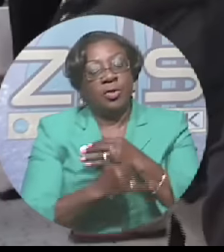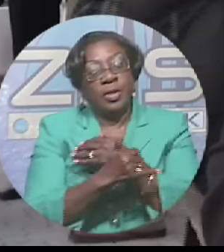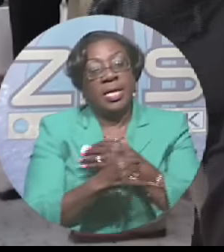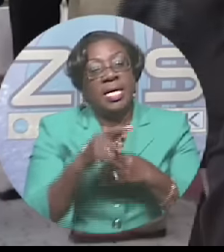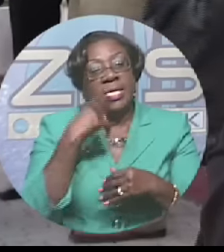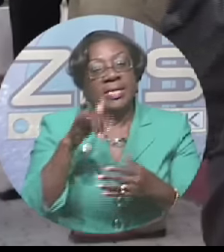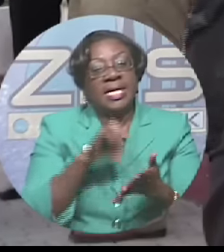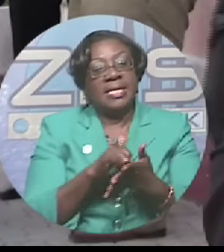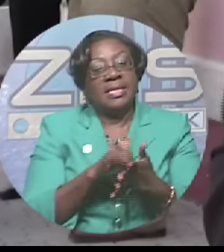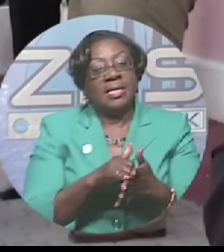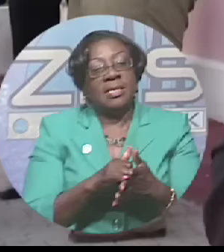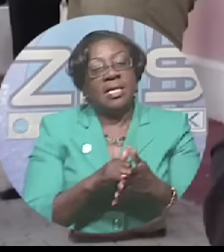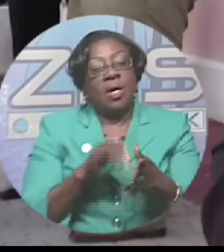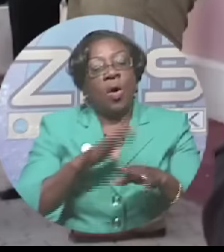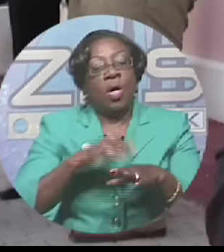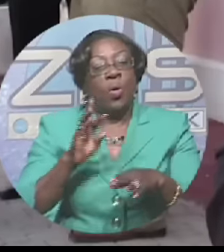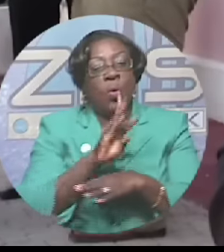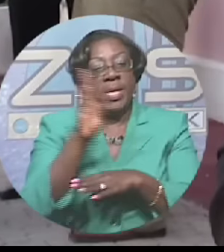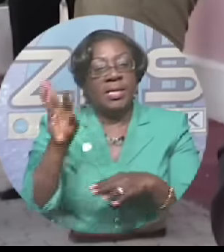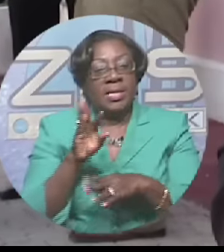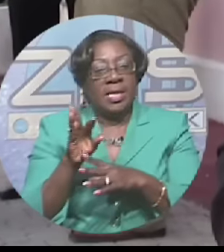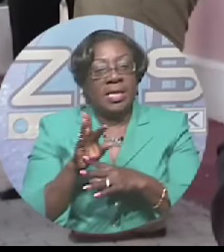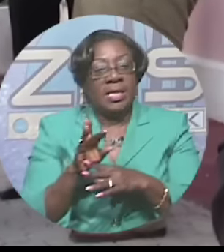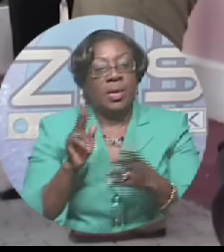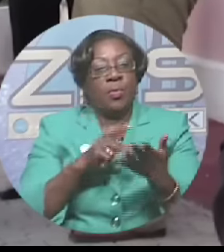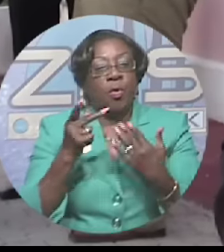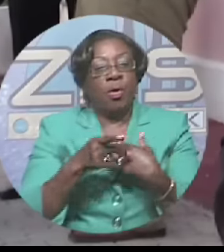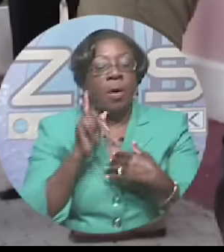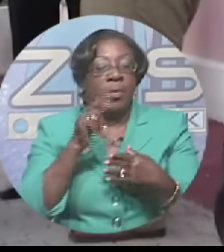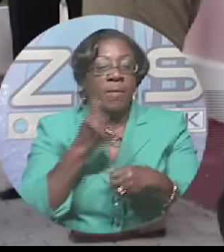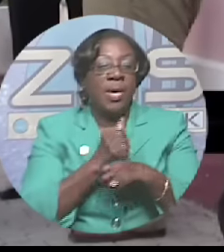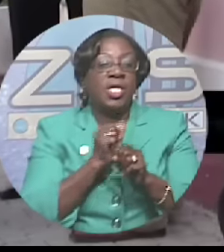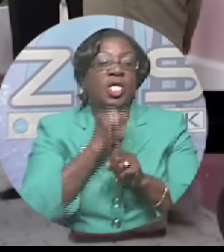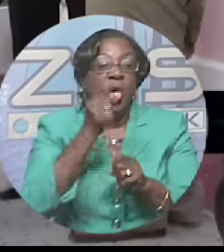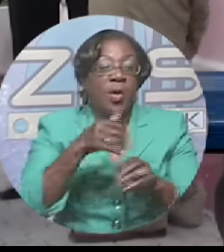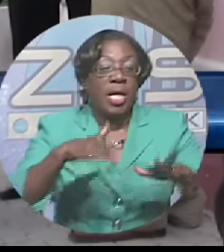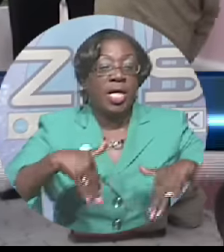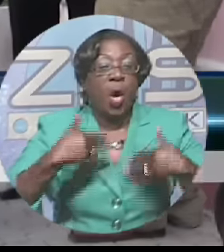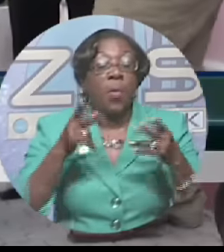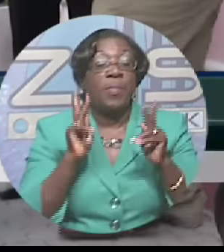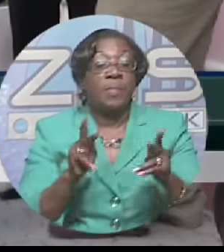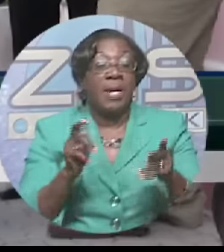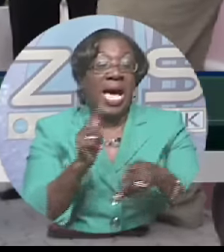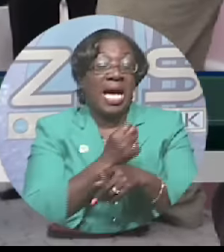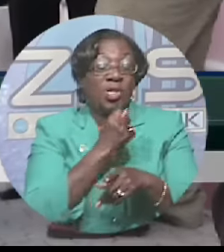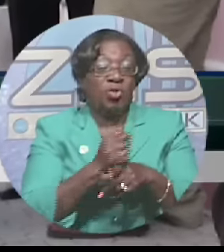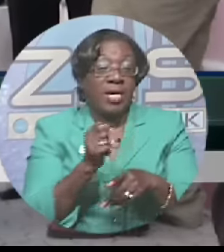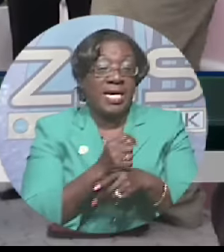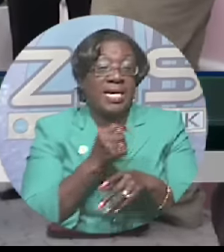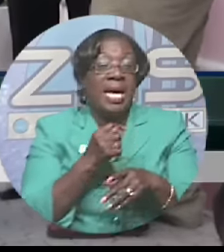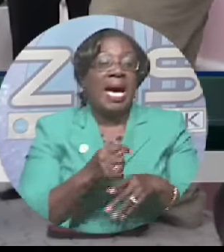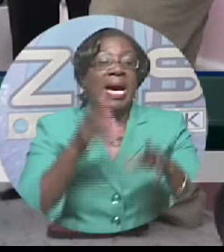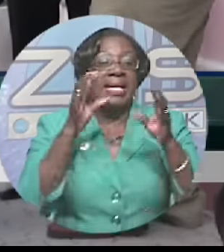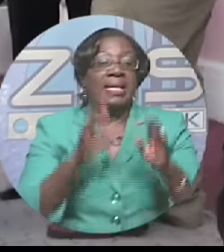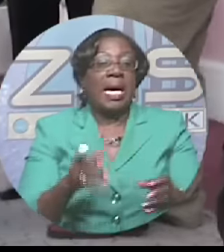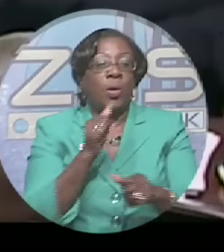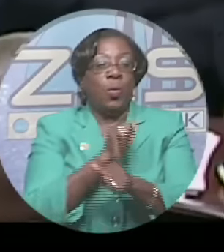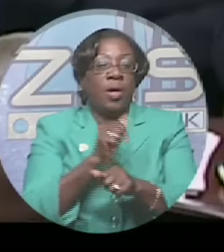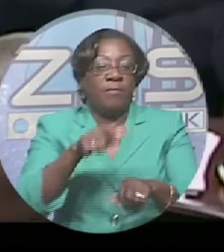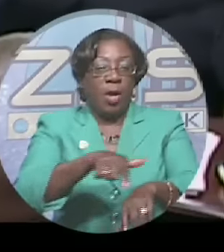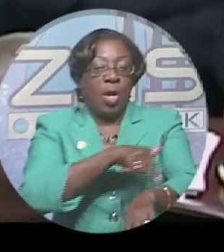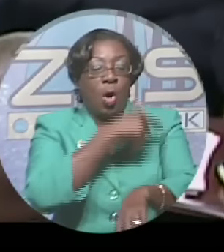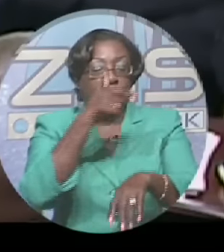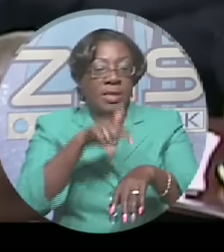his budget presentation on Wednesday and says the program will ensure that young people are trained and employable for the long